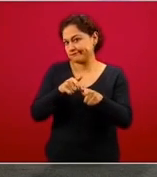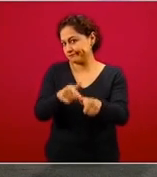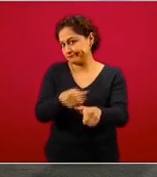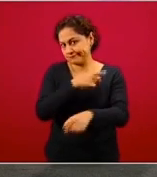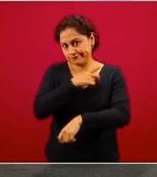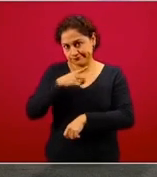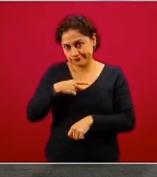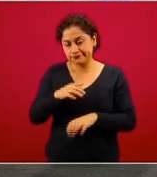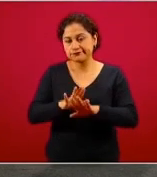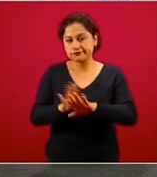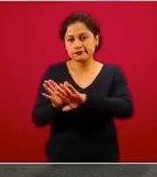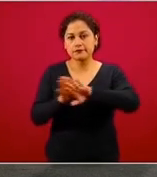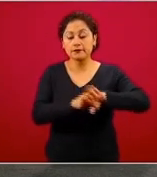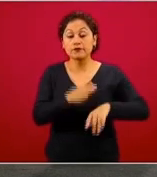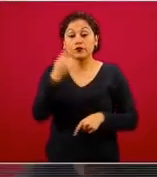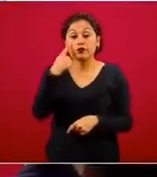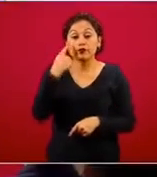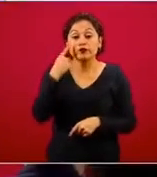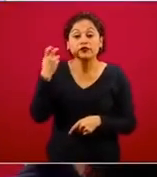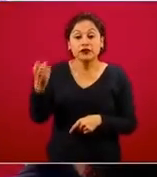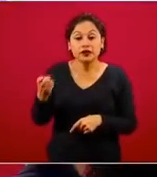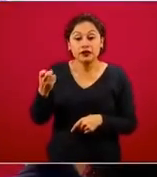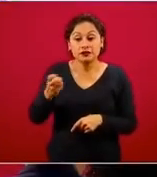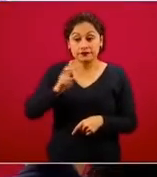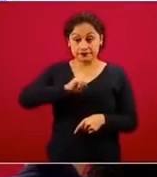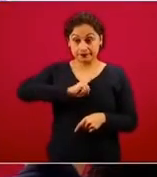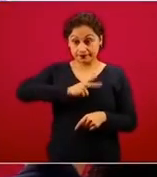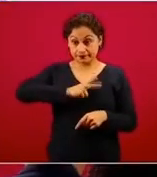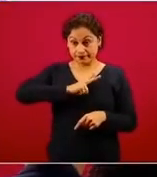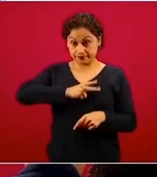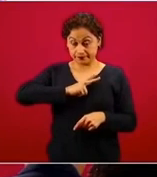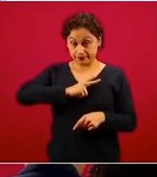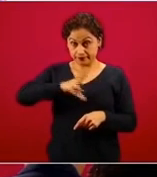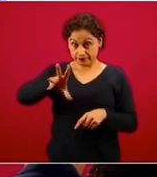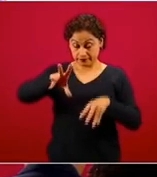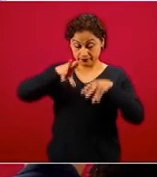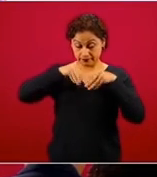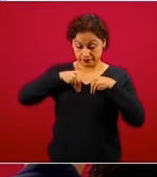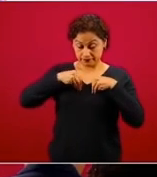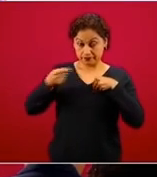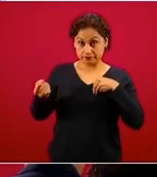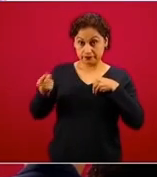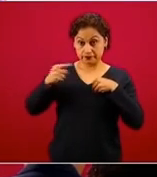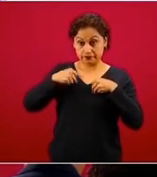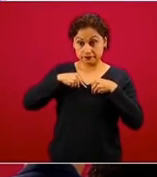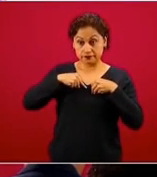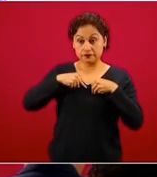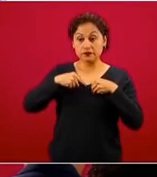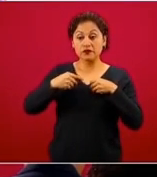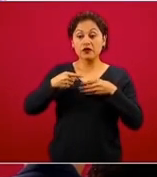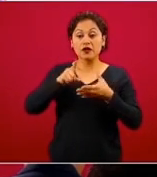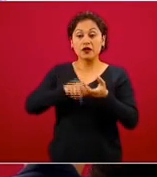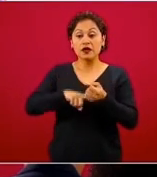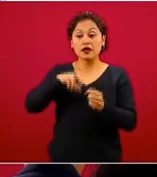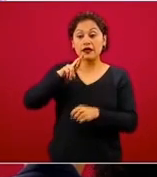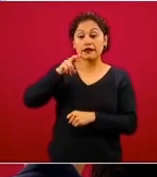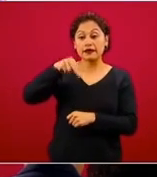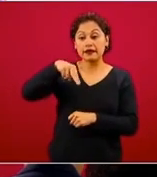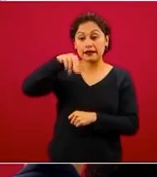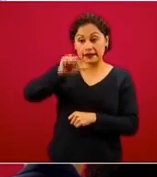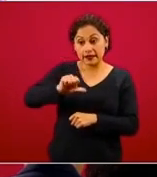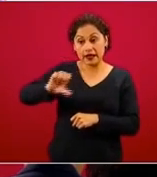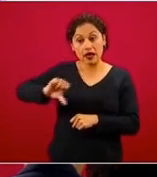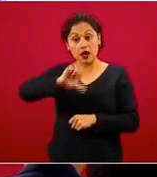más So they periférica, concluded no that we ligada a este need to ensamblaje continue de los viriones, y lo mismo el testing. tocilizumab, que es un